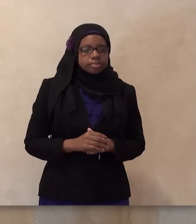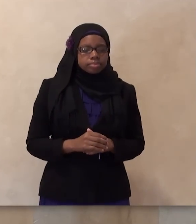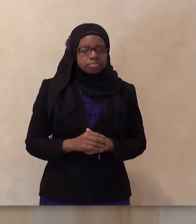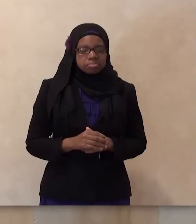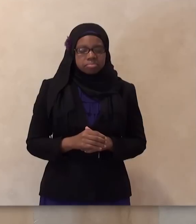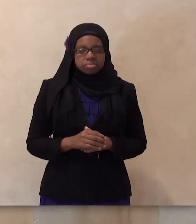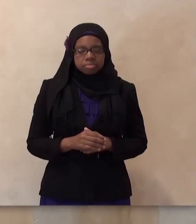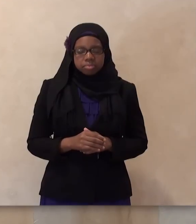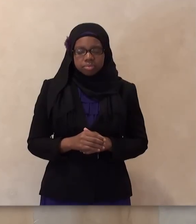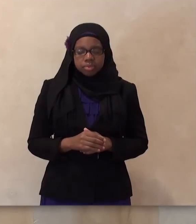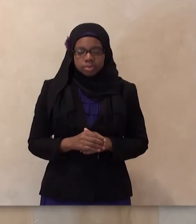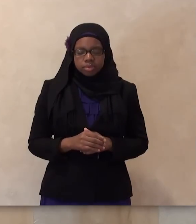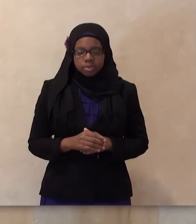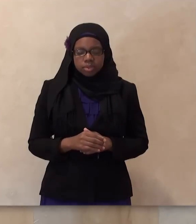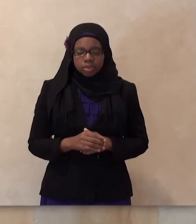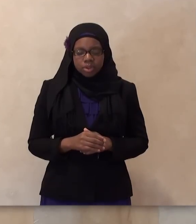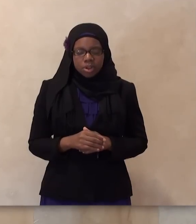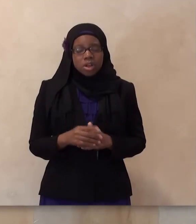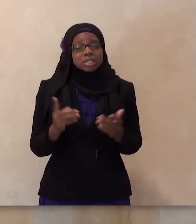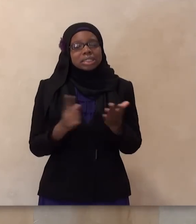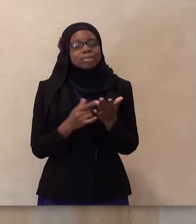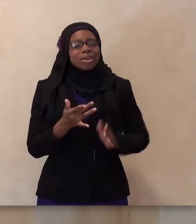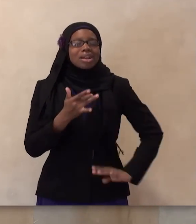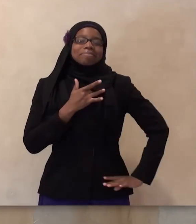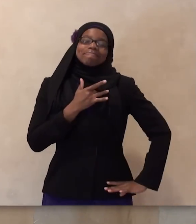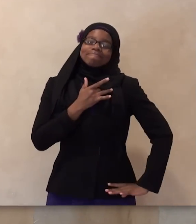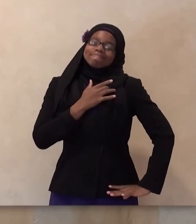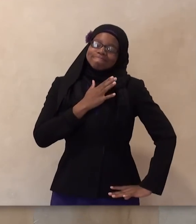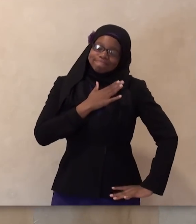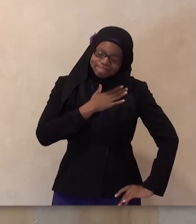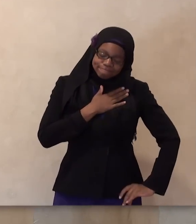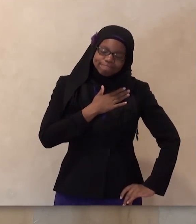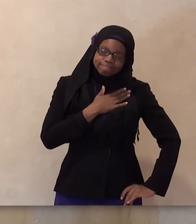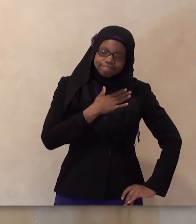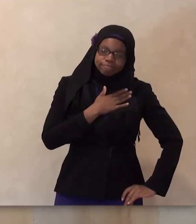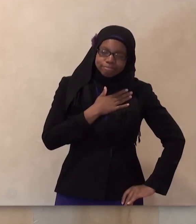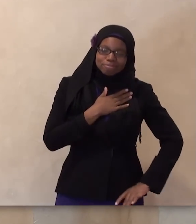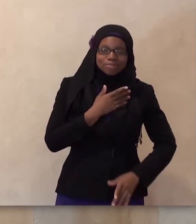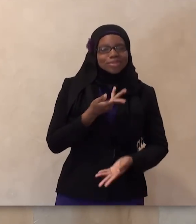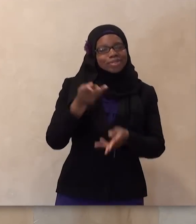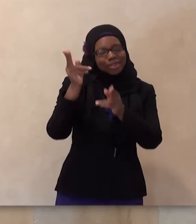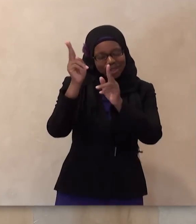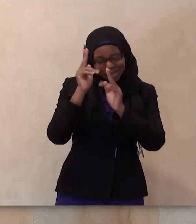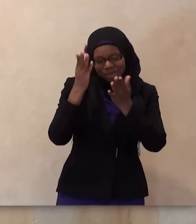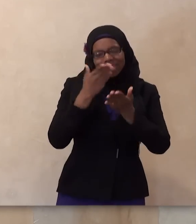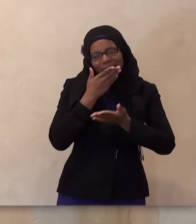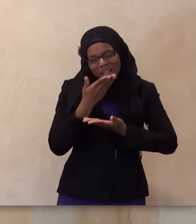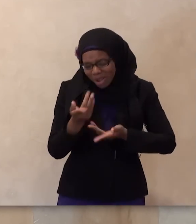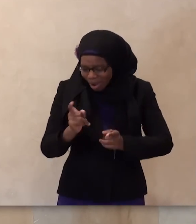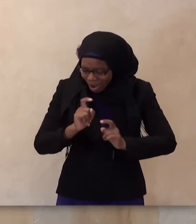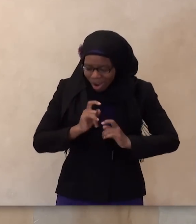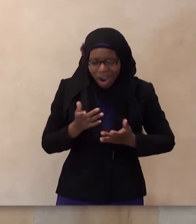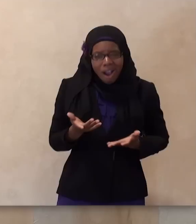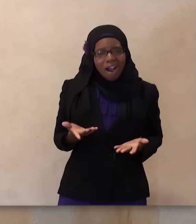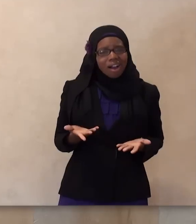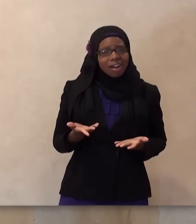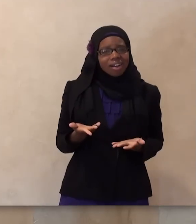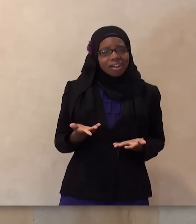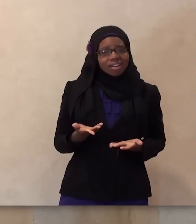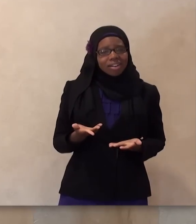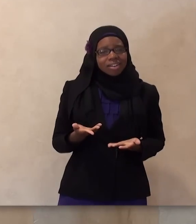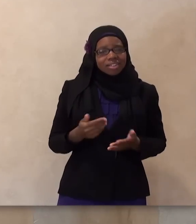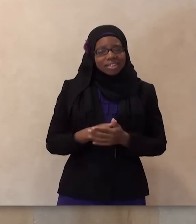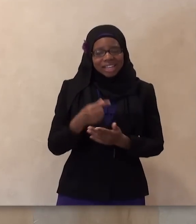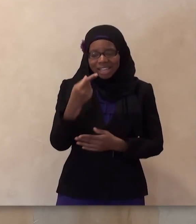heart, that you feel that somebody has honored you with a present and he has given you a